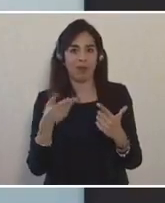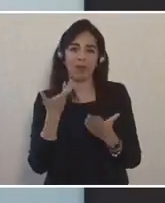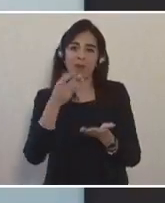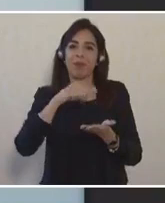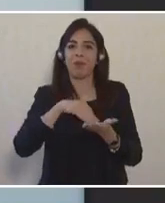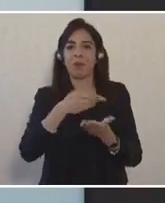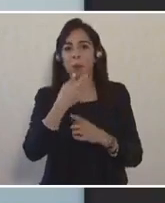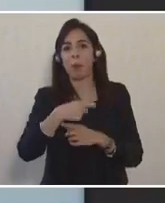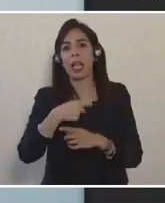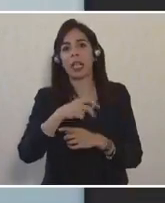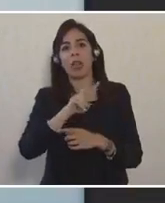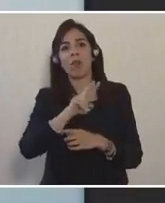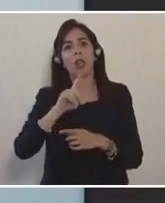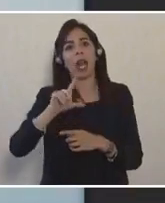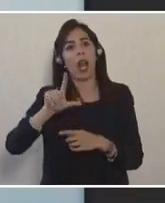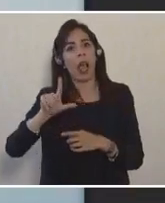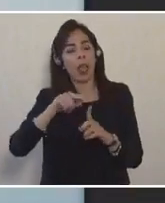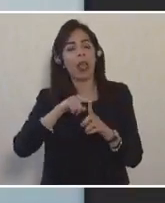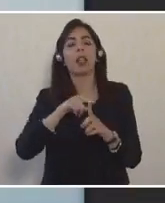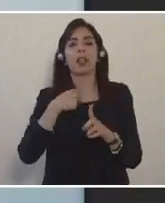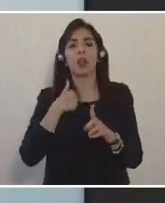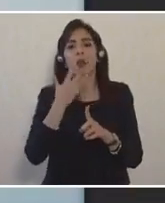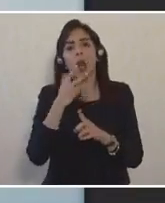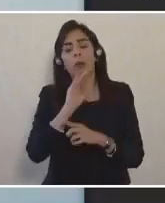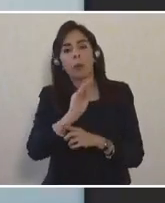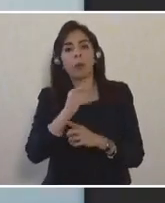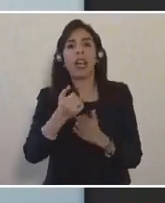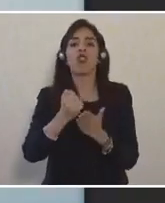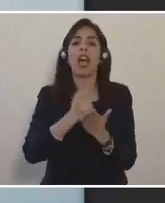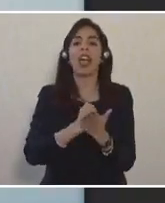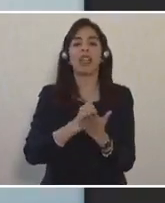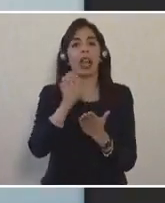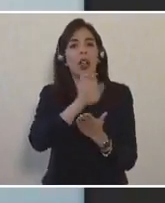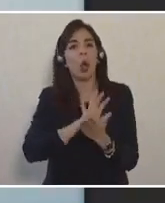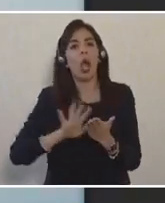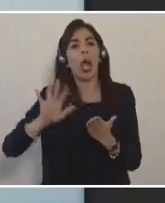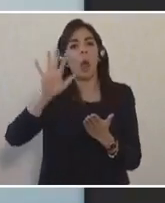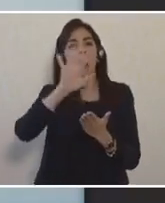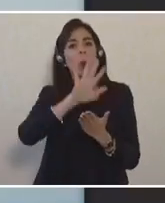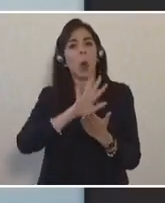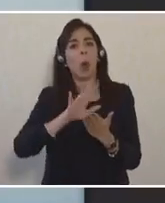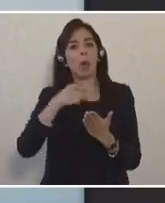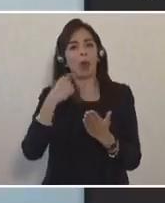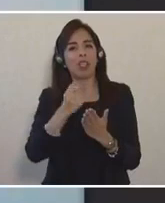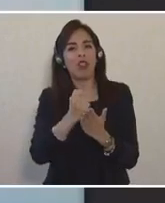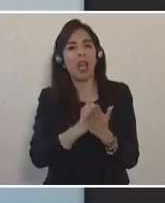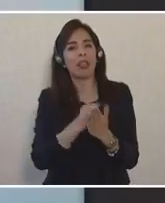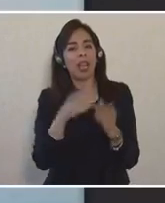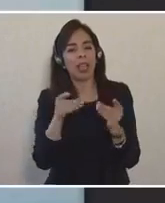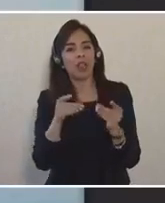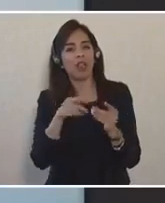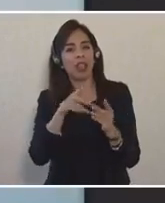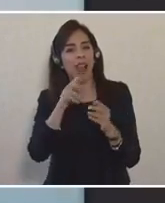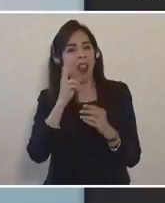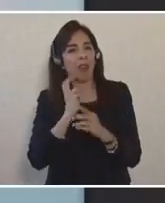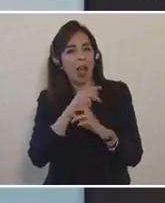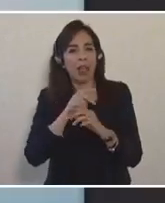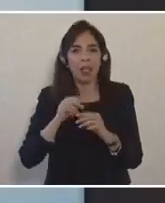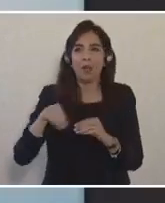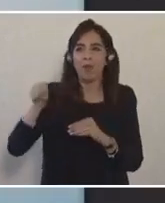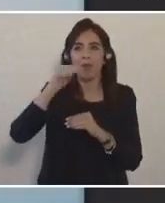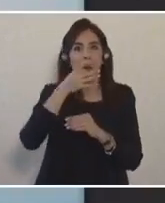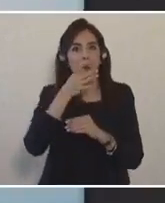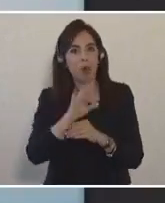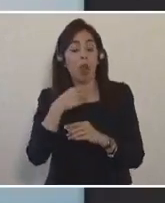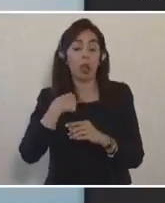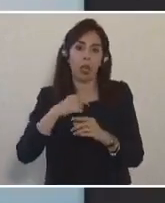this certificate can be recognized elsewhere in the world as well. Are you confident it will be the case in